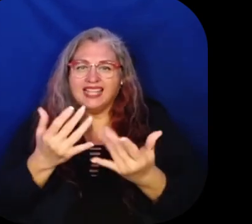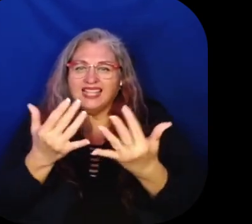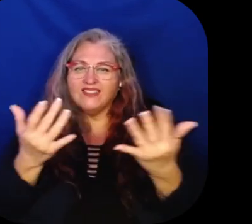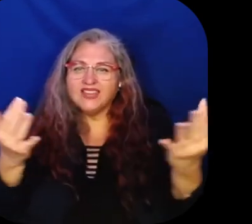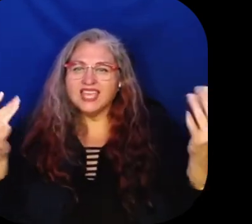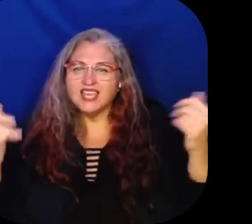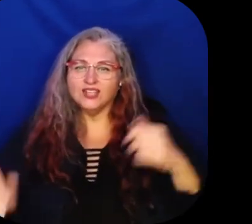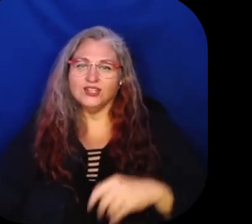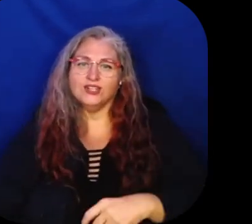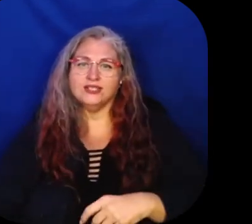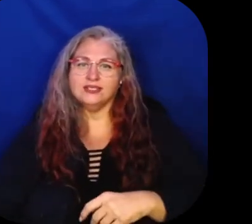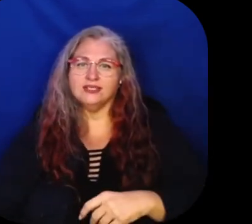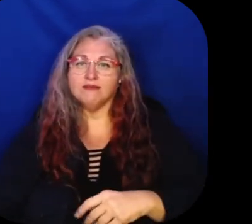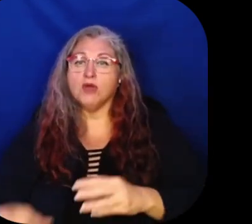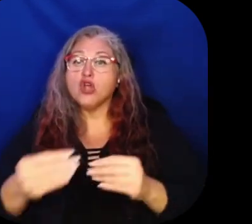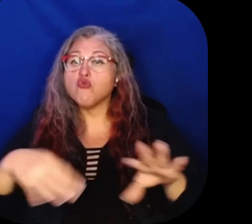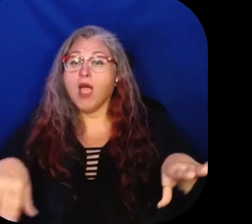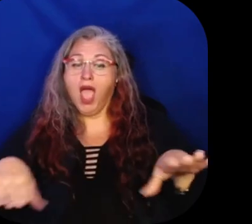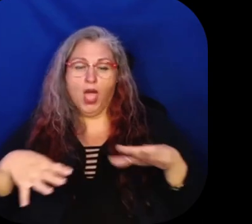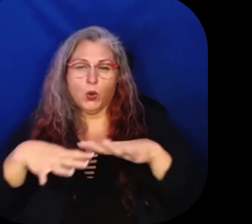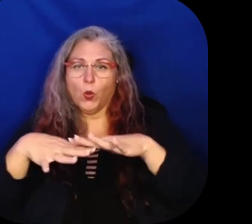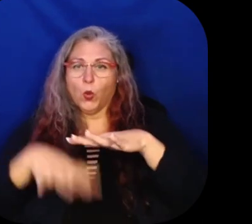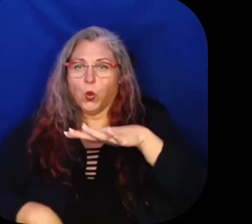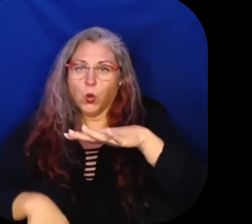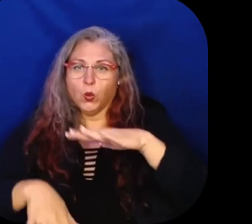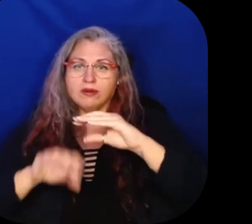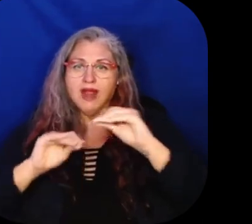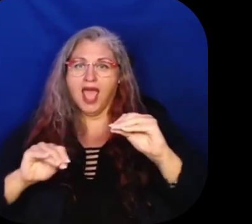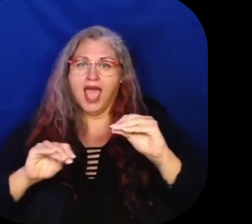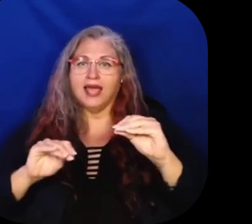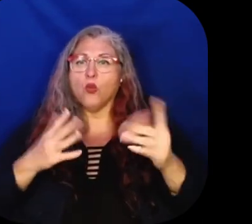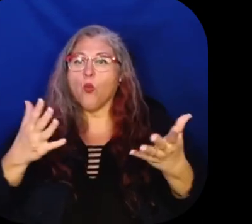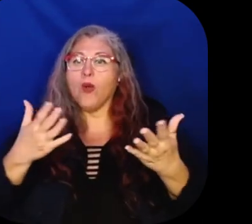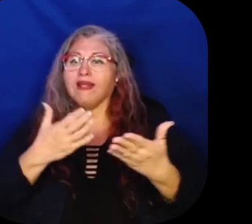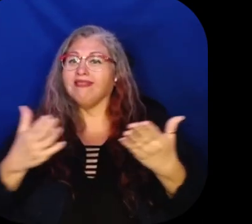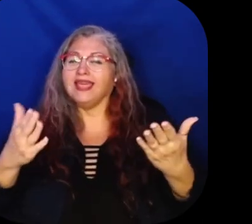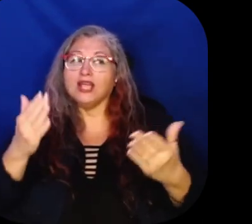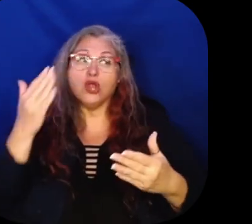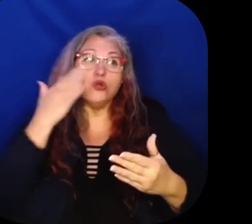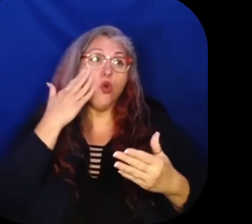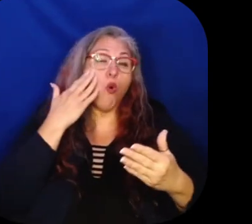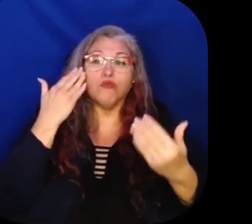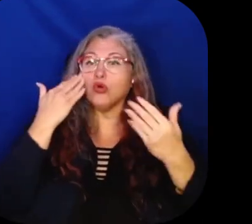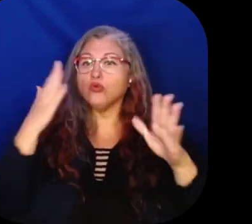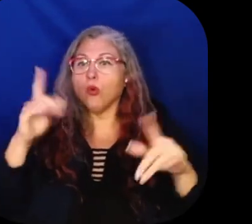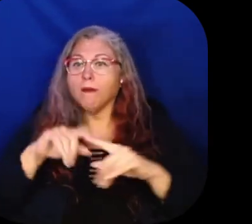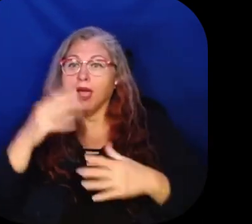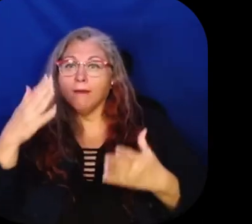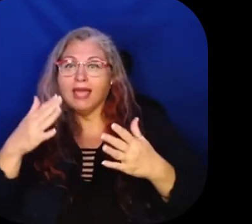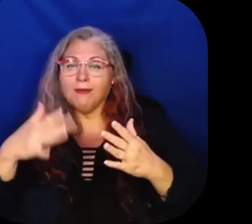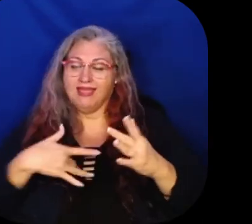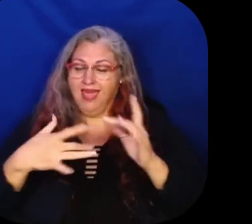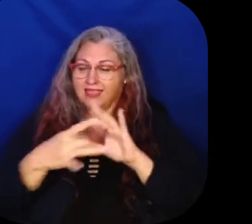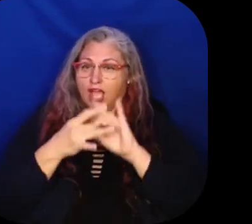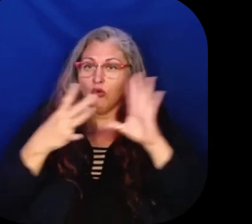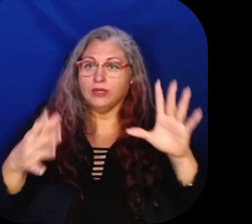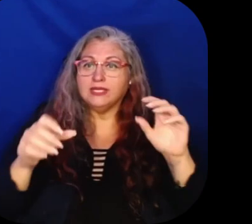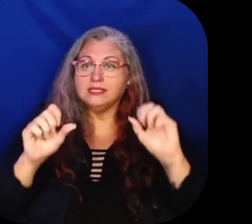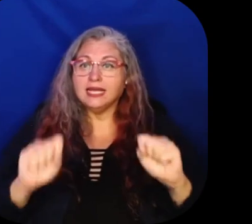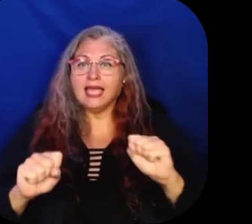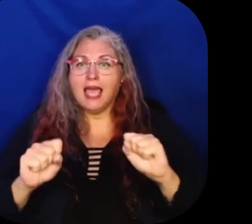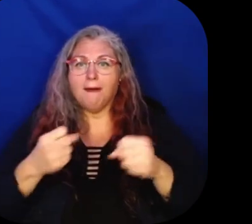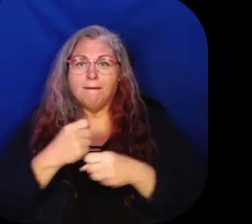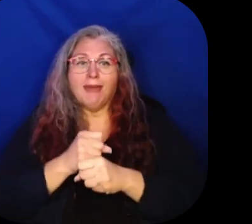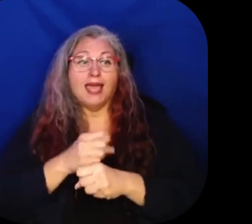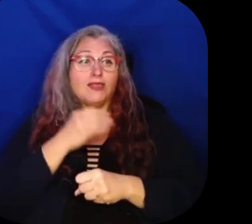fingers. No ground beneath, just the things known unknown. Perhaps this release can make a pretty home.